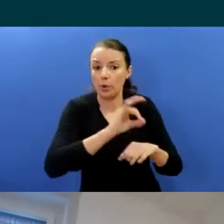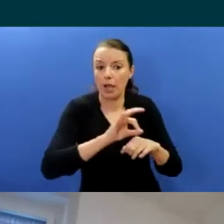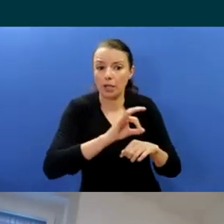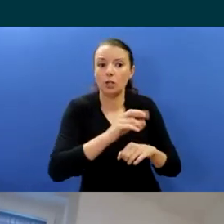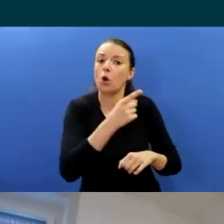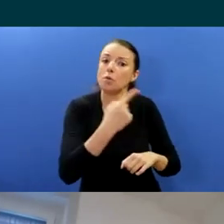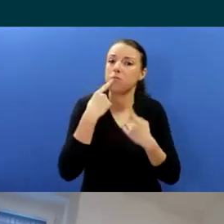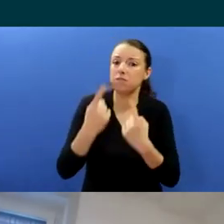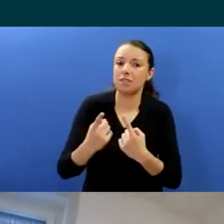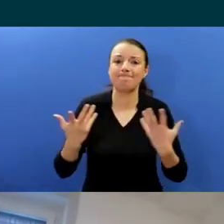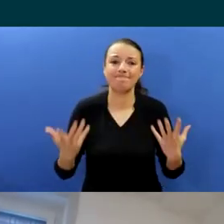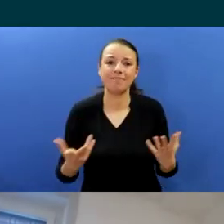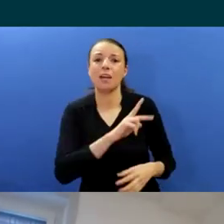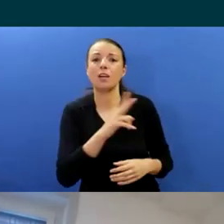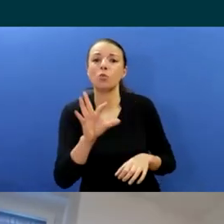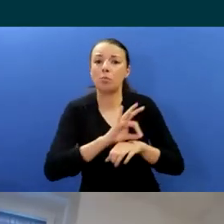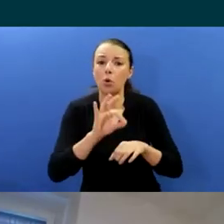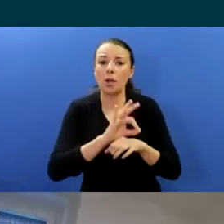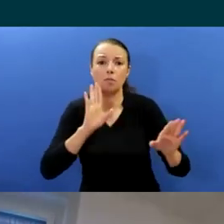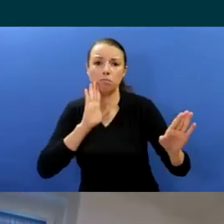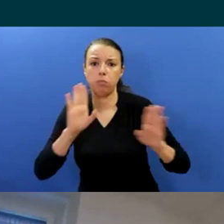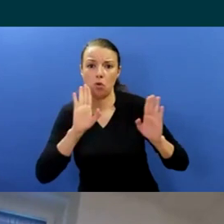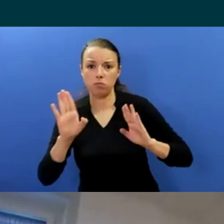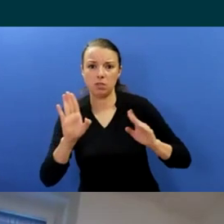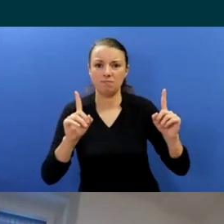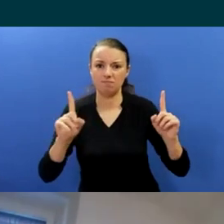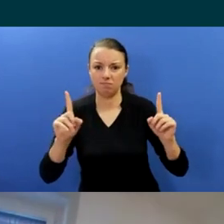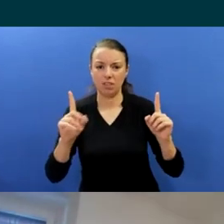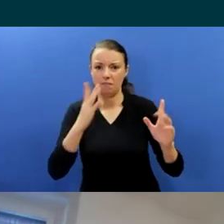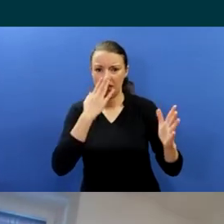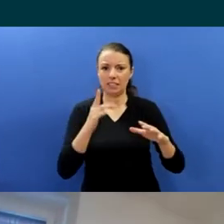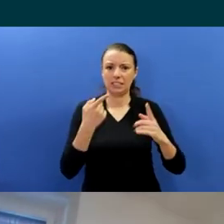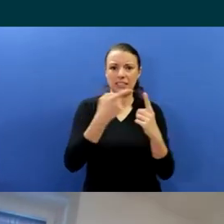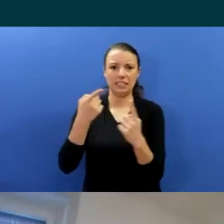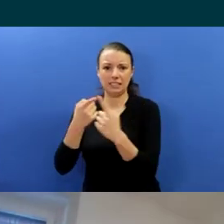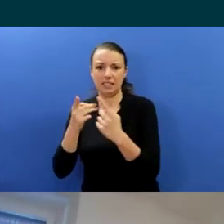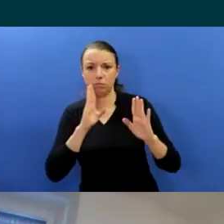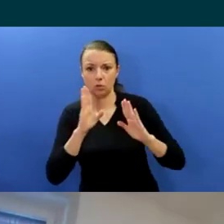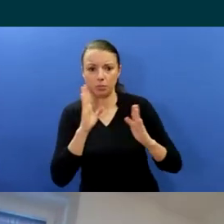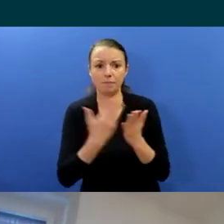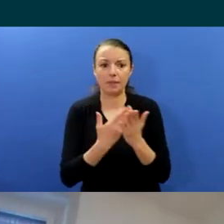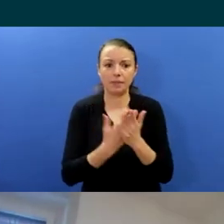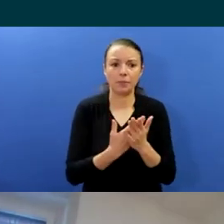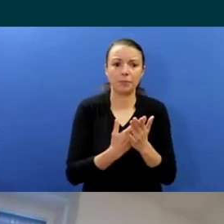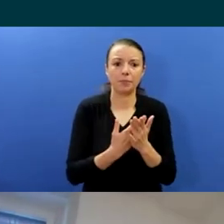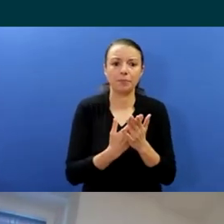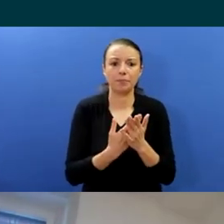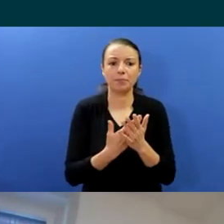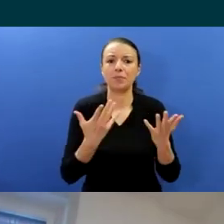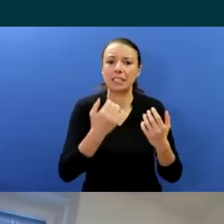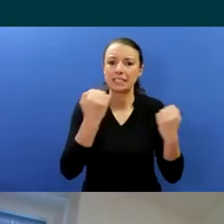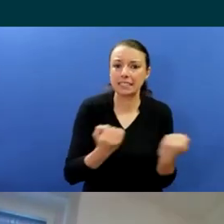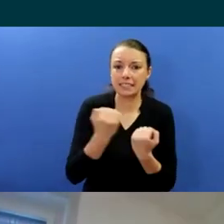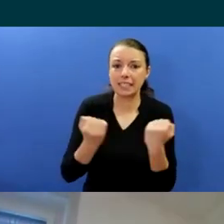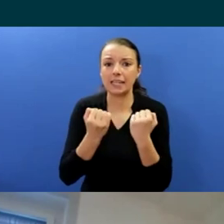similar one to another. And the contractor then tried to also, in a smart city mindset, to bring